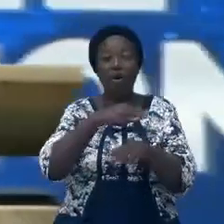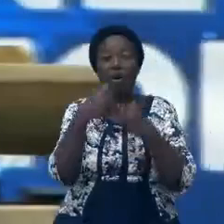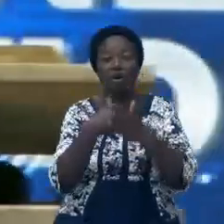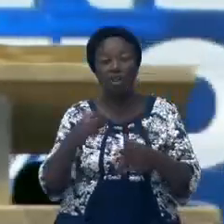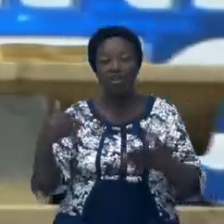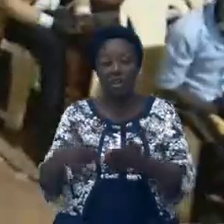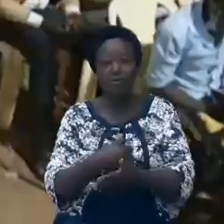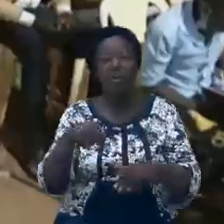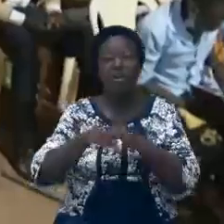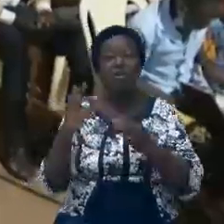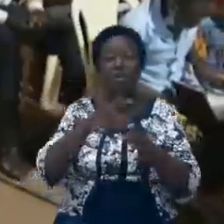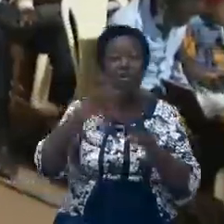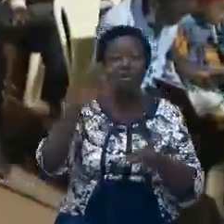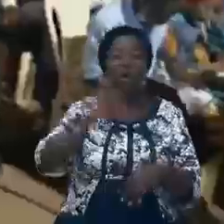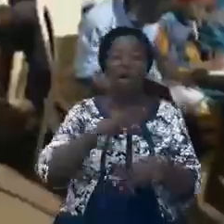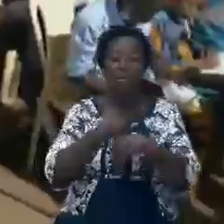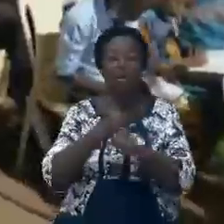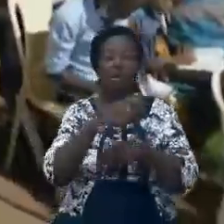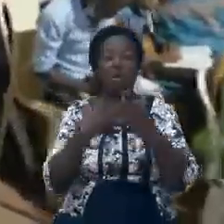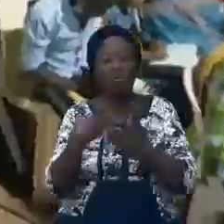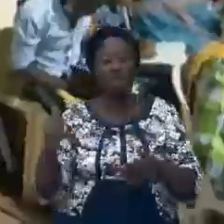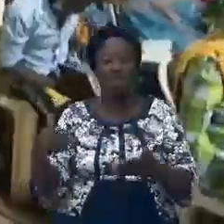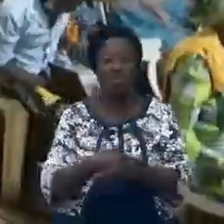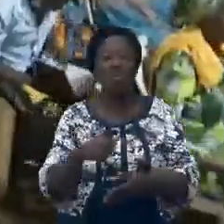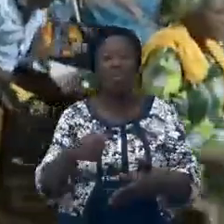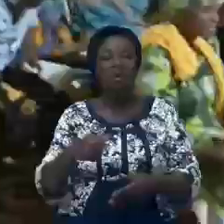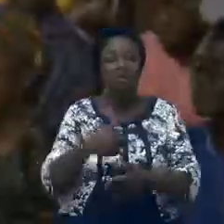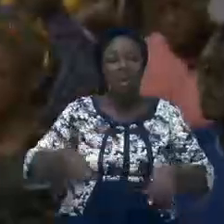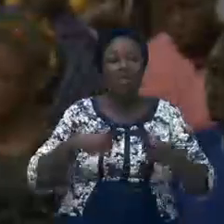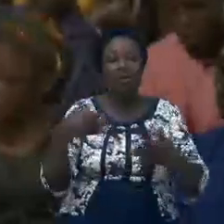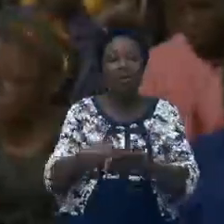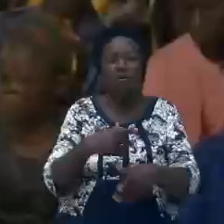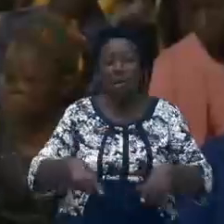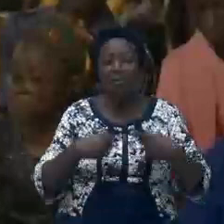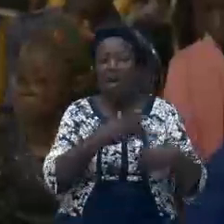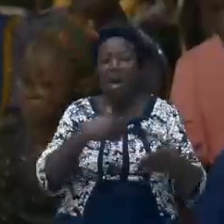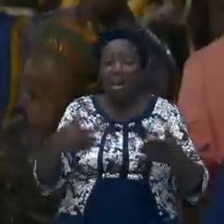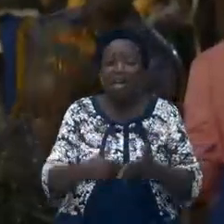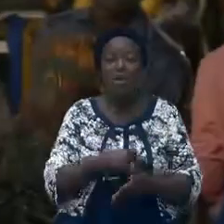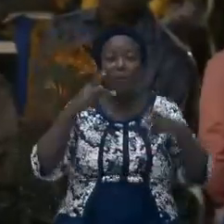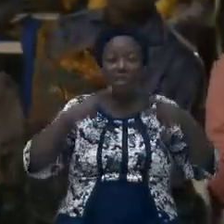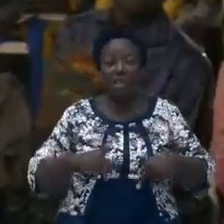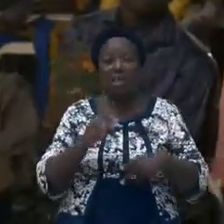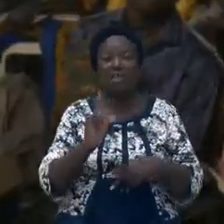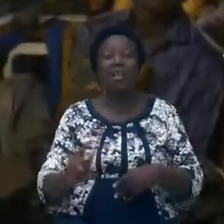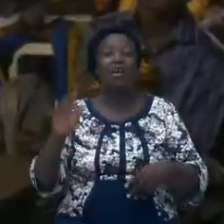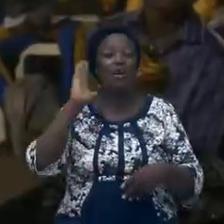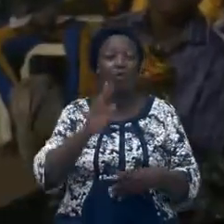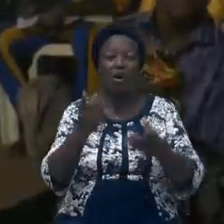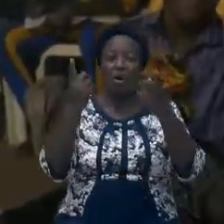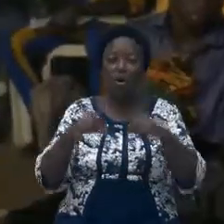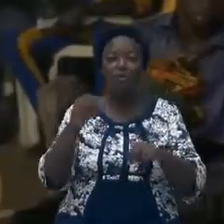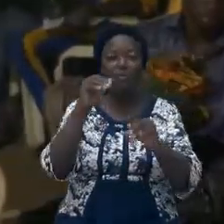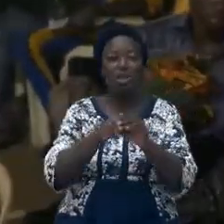make all things new. In your soul, I make all things new. New life, new life, new life, a